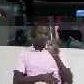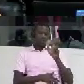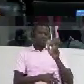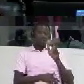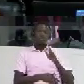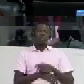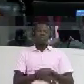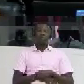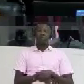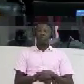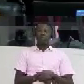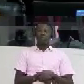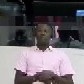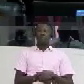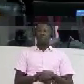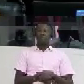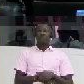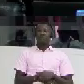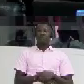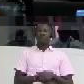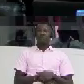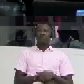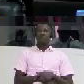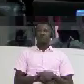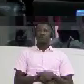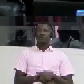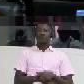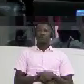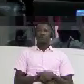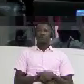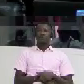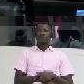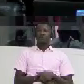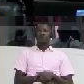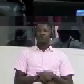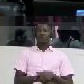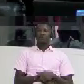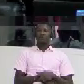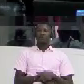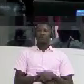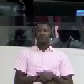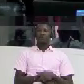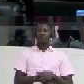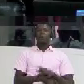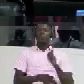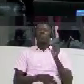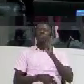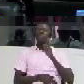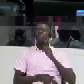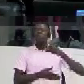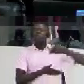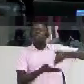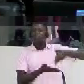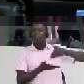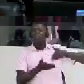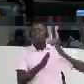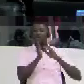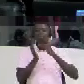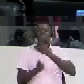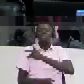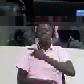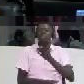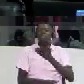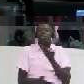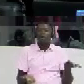laajee nga xaar kii làppatoo mu làppatool la ko ba pare nga soog a tontu. What is your current address? fan nga dëkk jamono